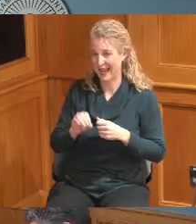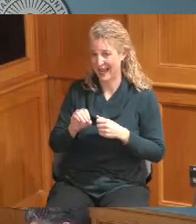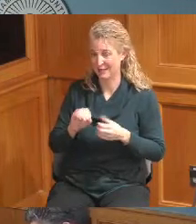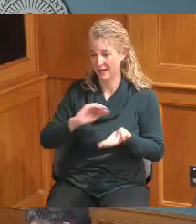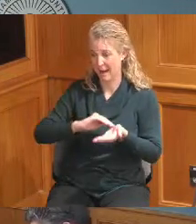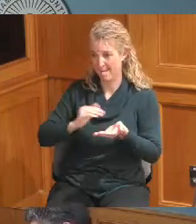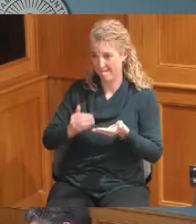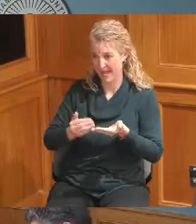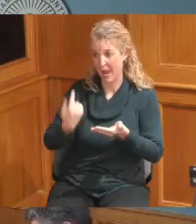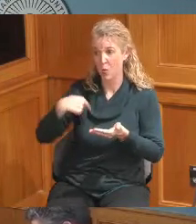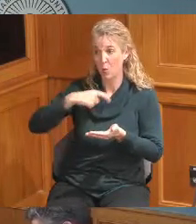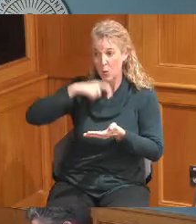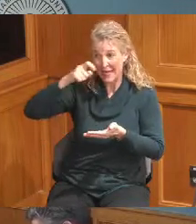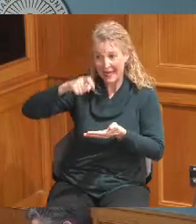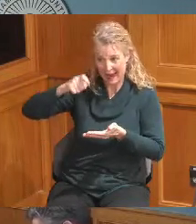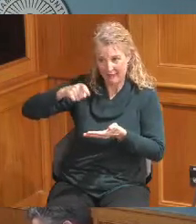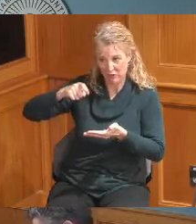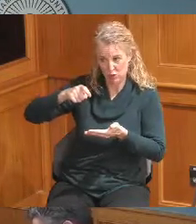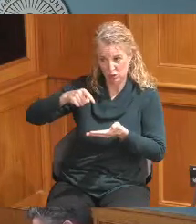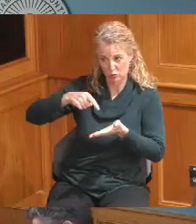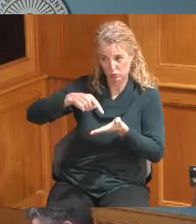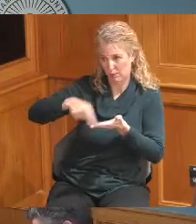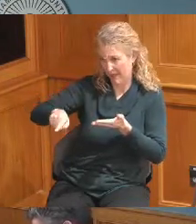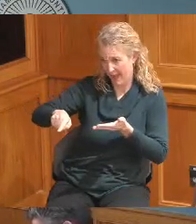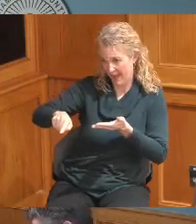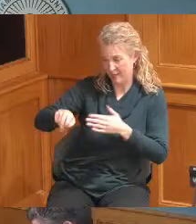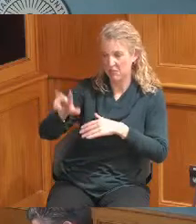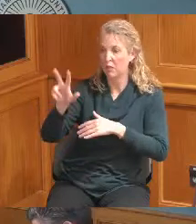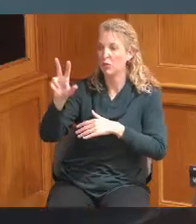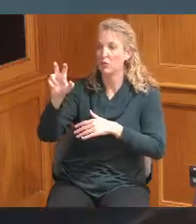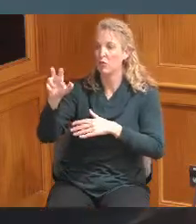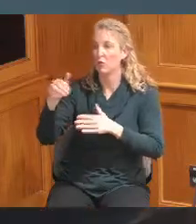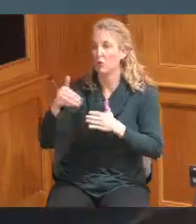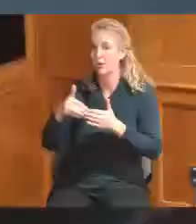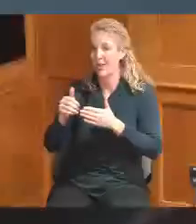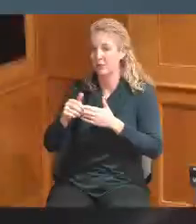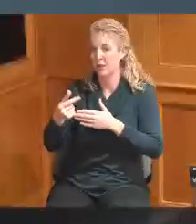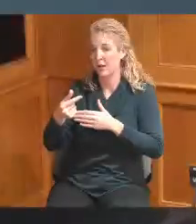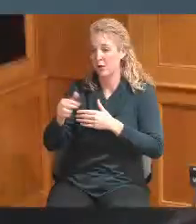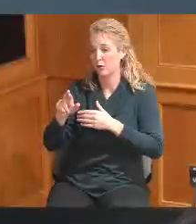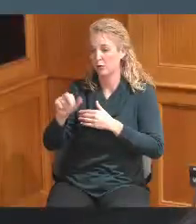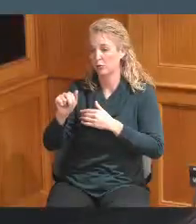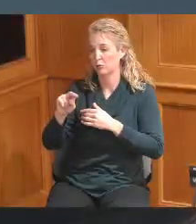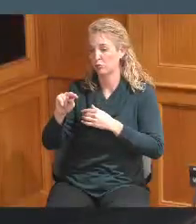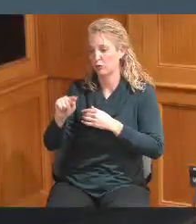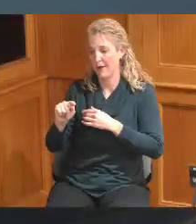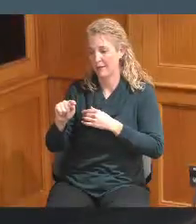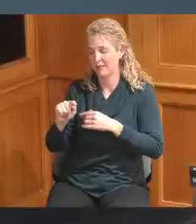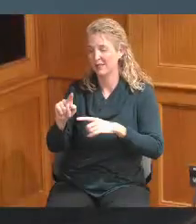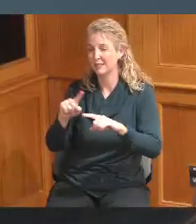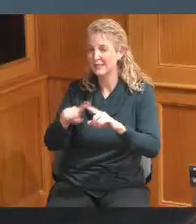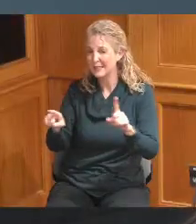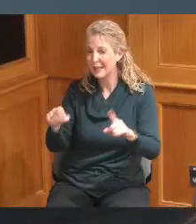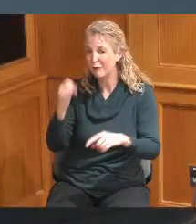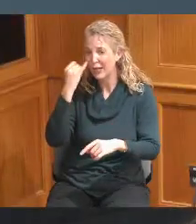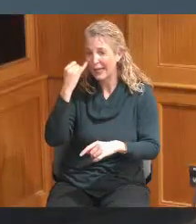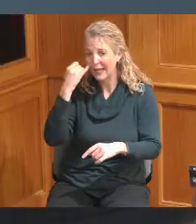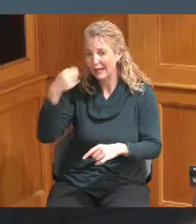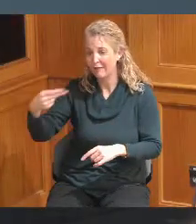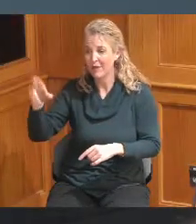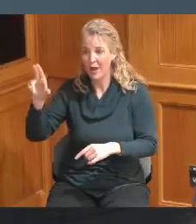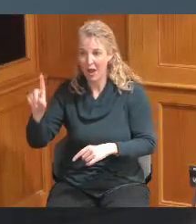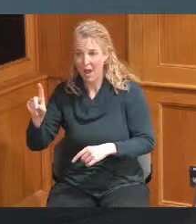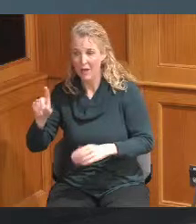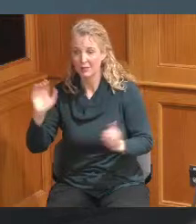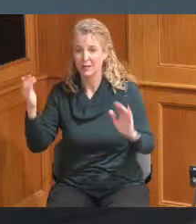County might have to put in for instance, a $300,000 grant, it would differ if it was for HUD or